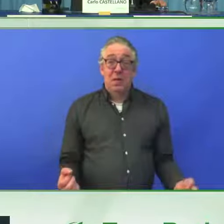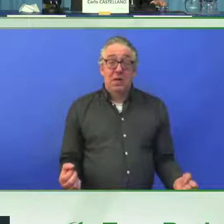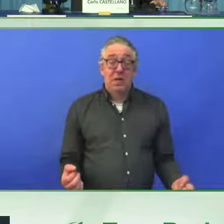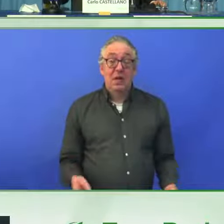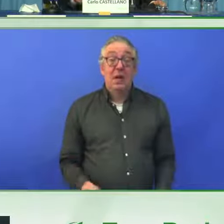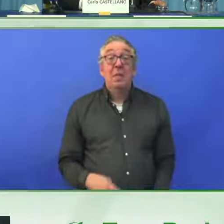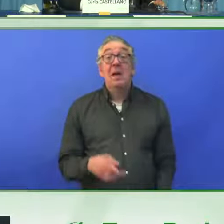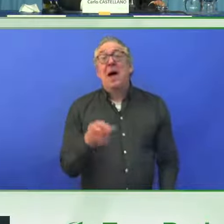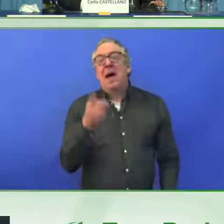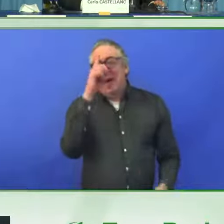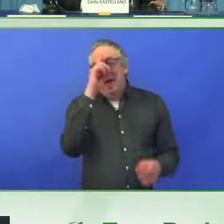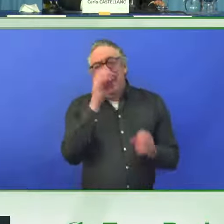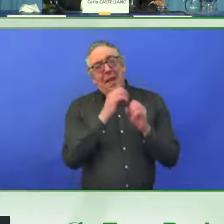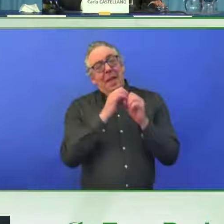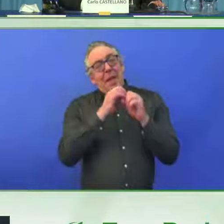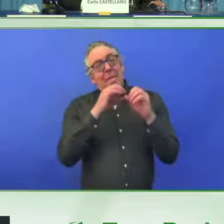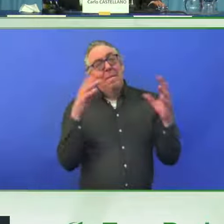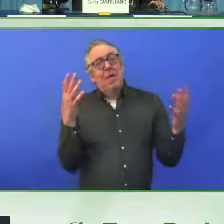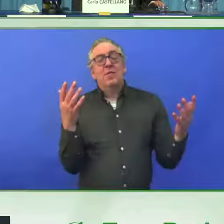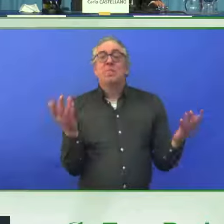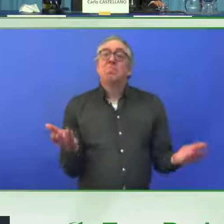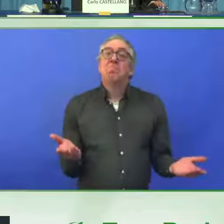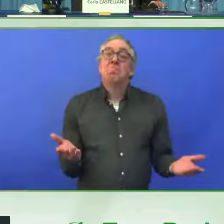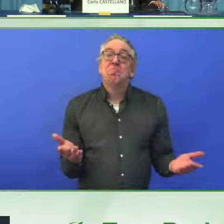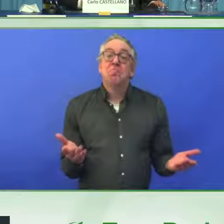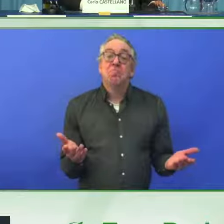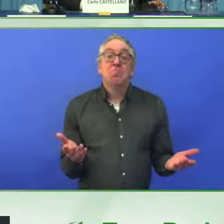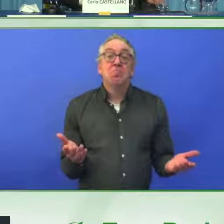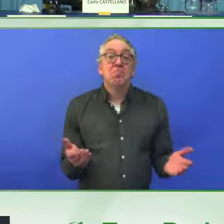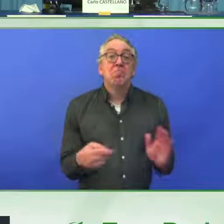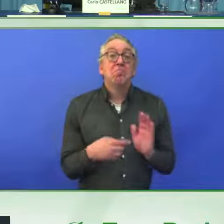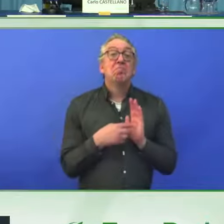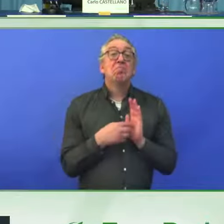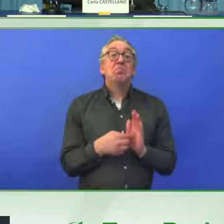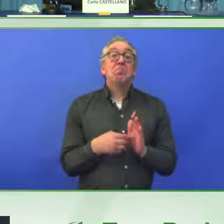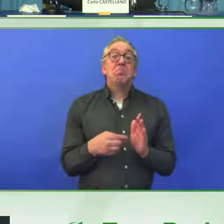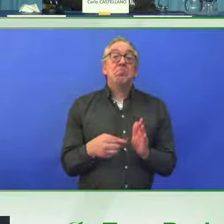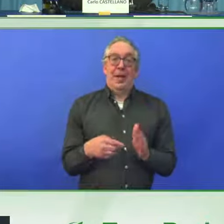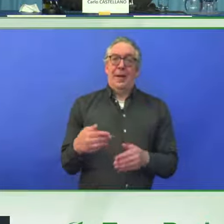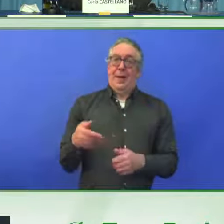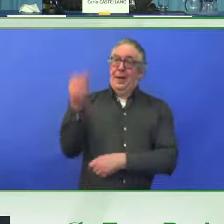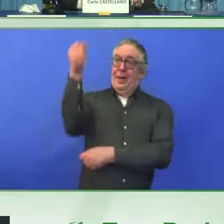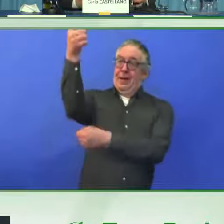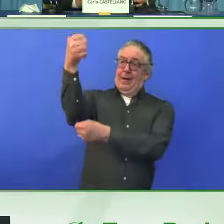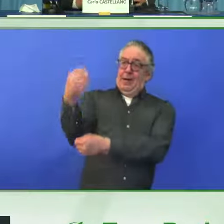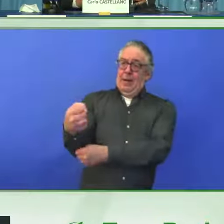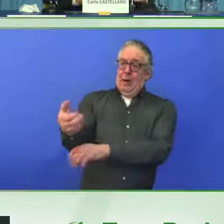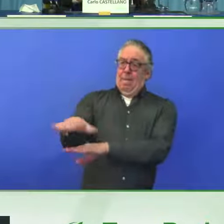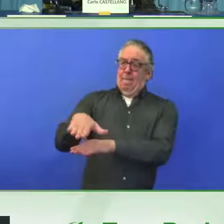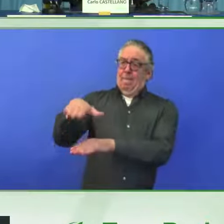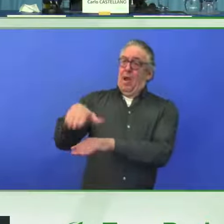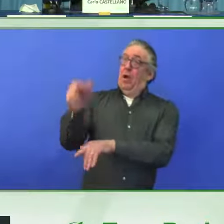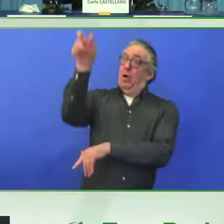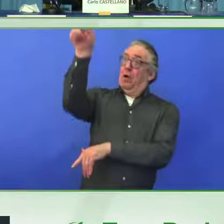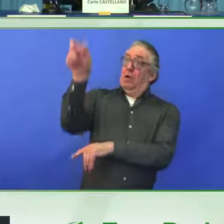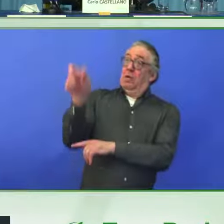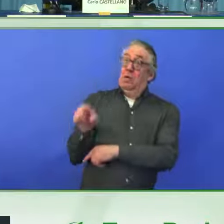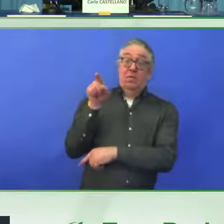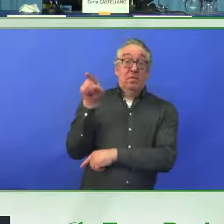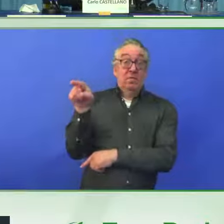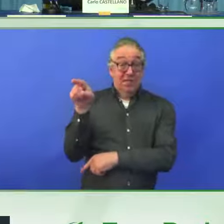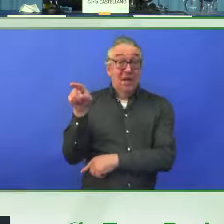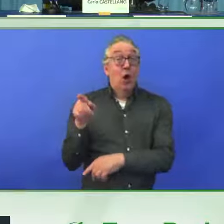I find that somebody is misusing the park, is parking with no EU parking card, or I'm